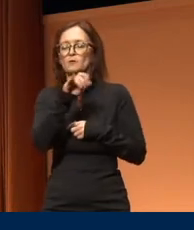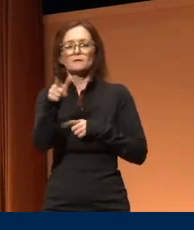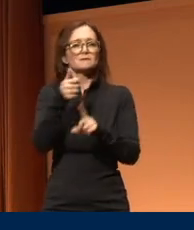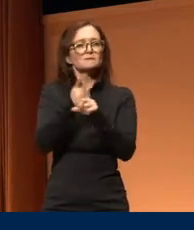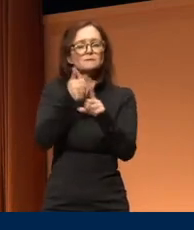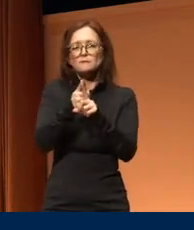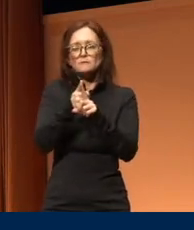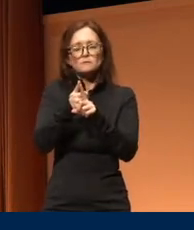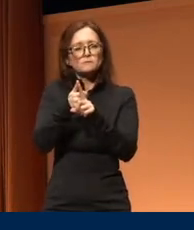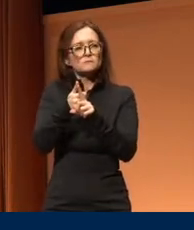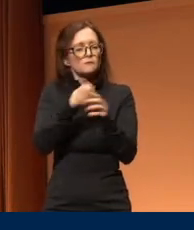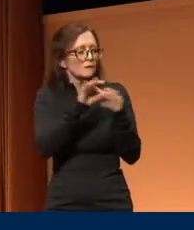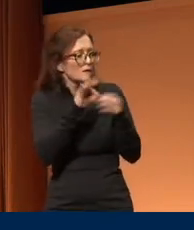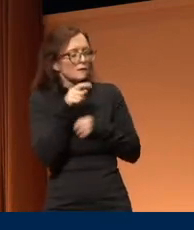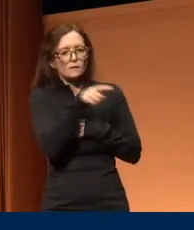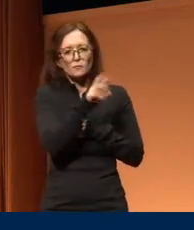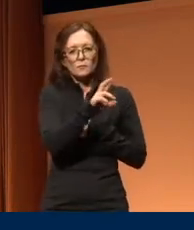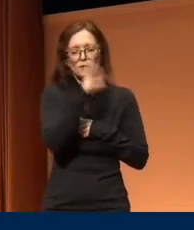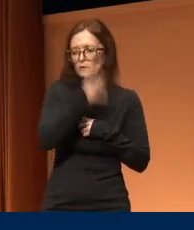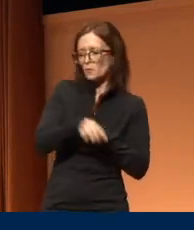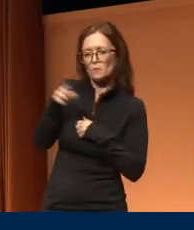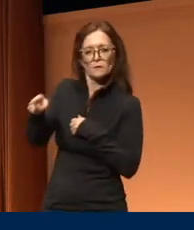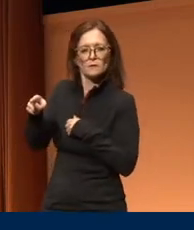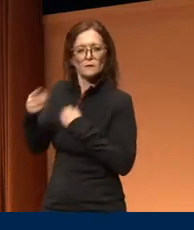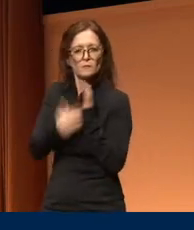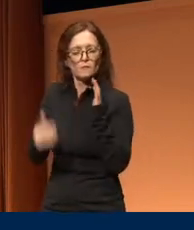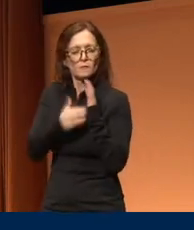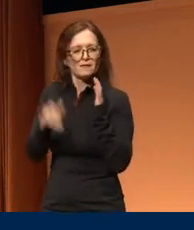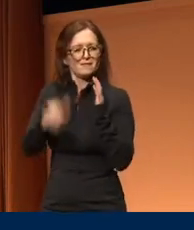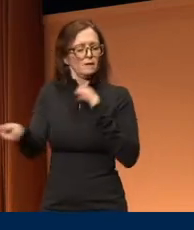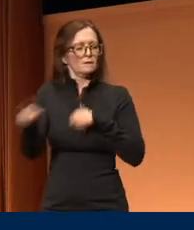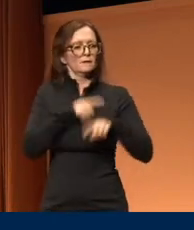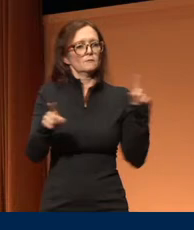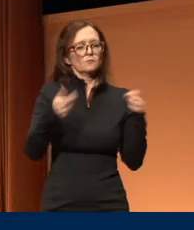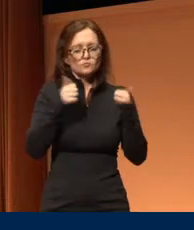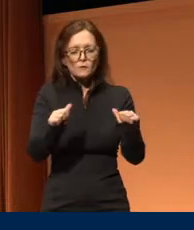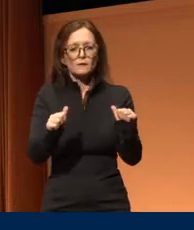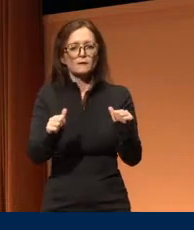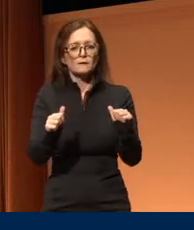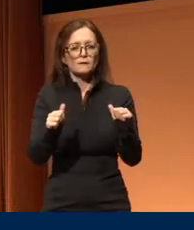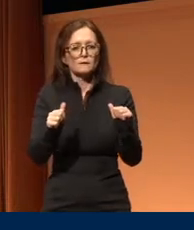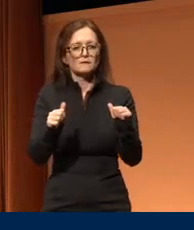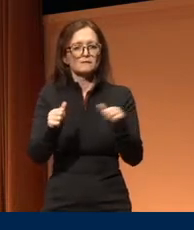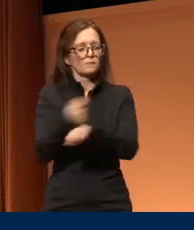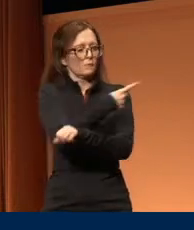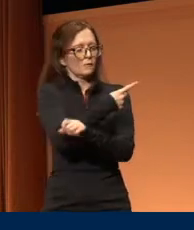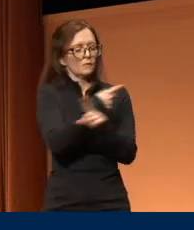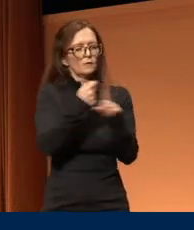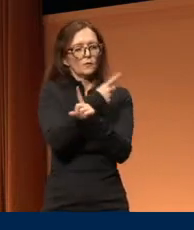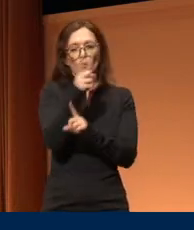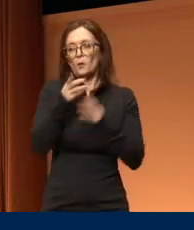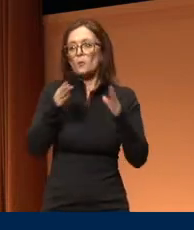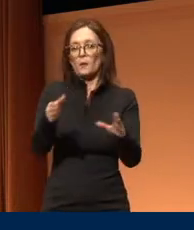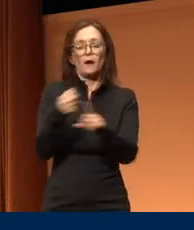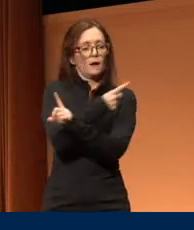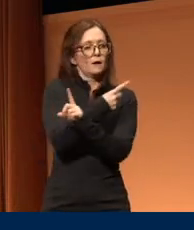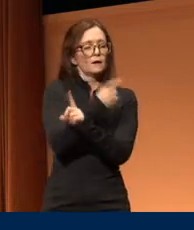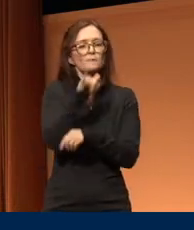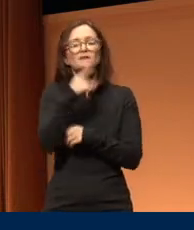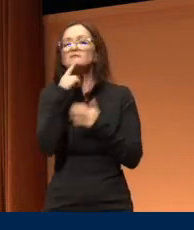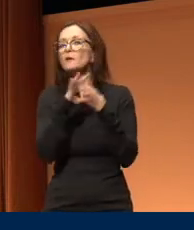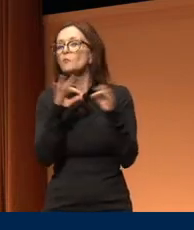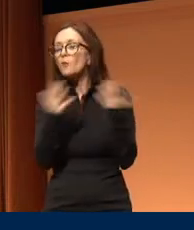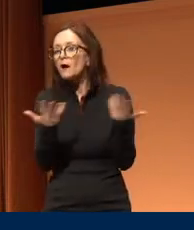to poke him, Romeo first ignores the repeated provocations and tries to deflect. One of the ways he deflects is by